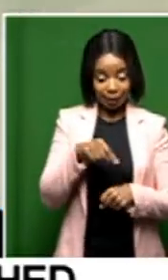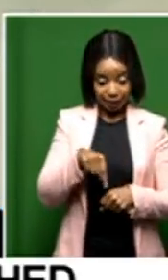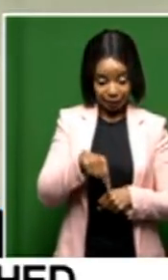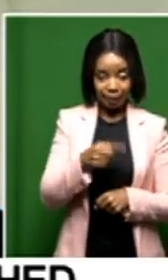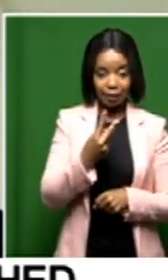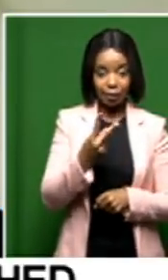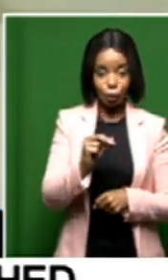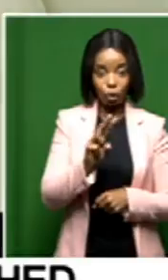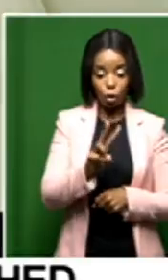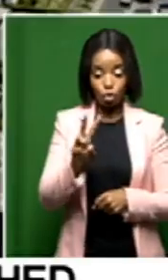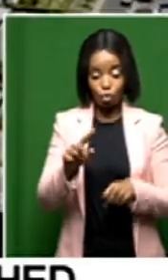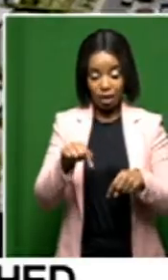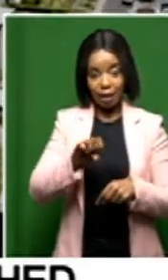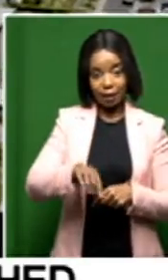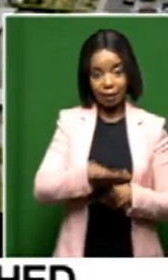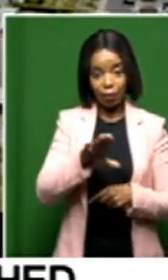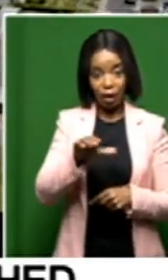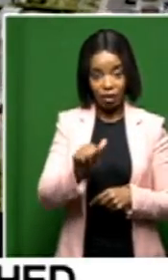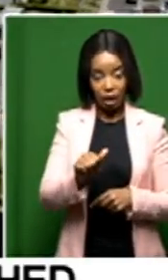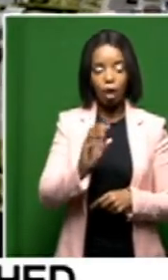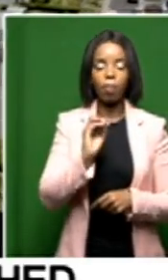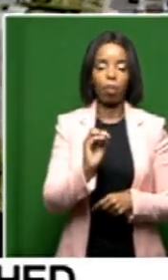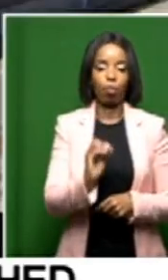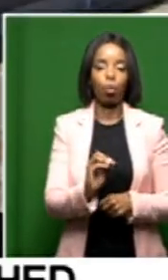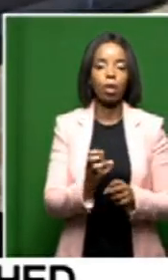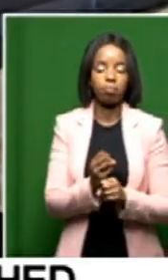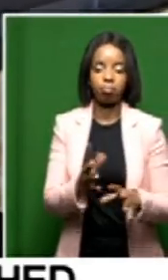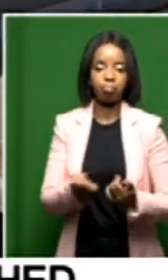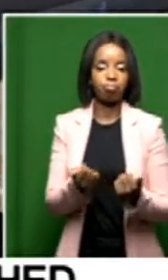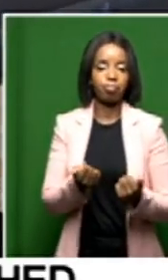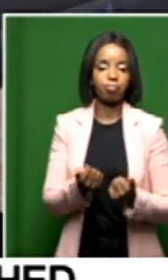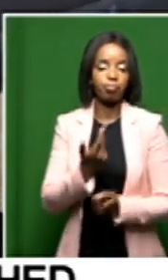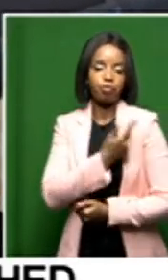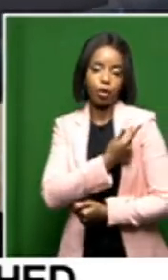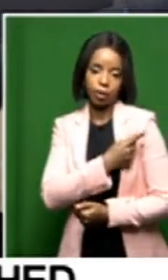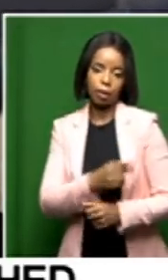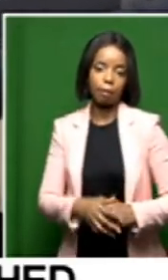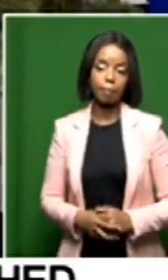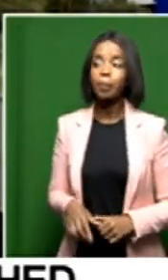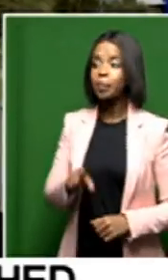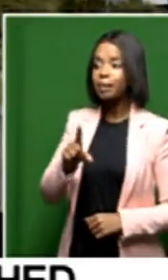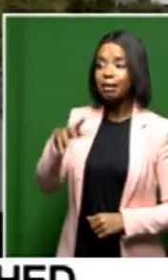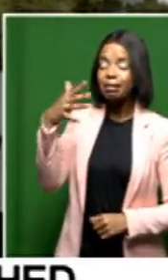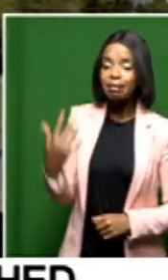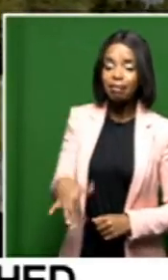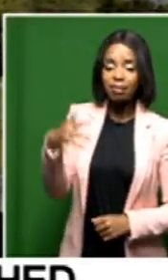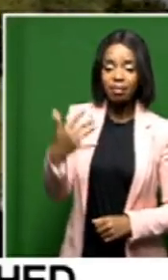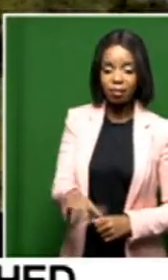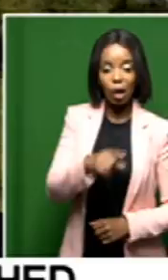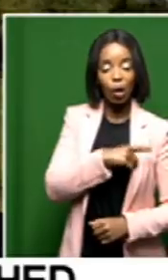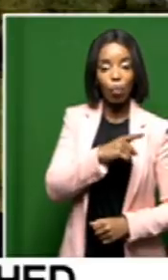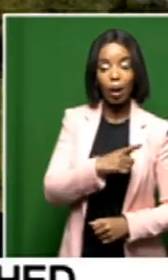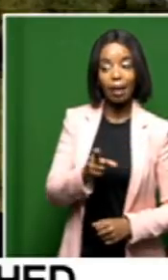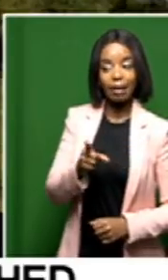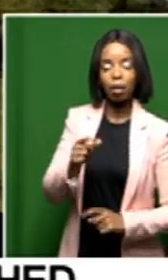available in South Africa. Which is absolutely phenomenal, and it goes a far way for the fight to try